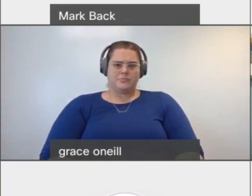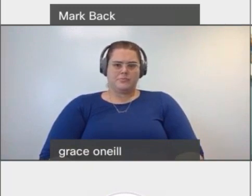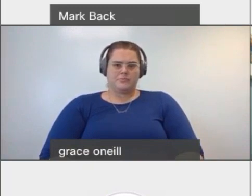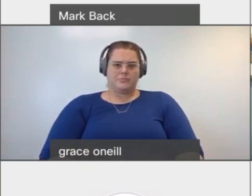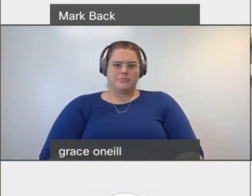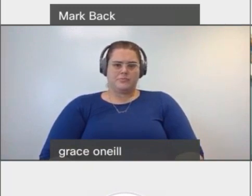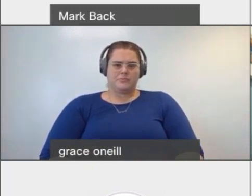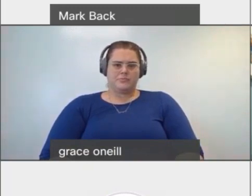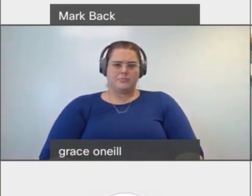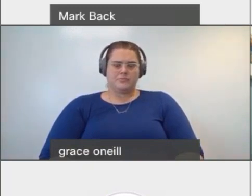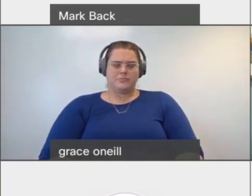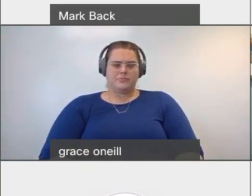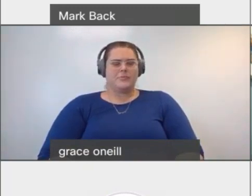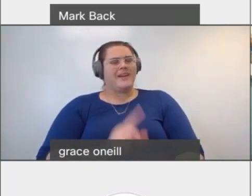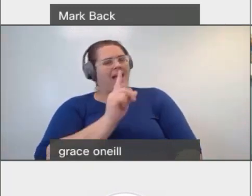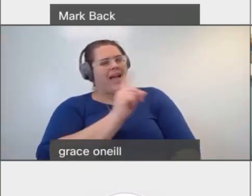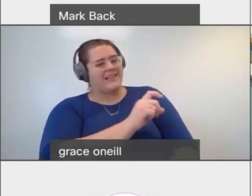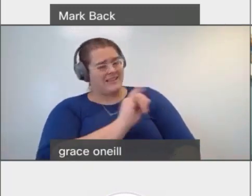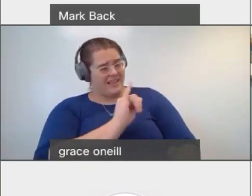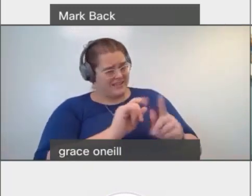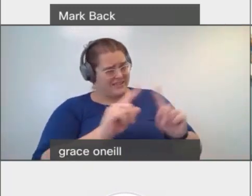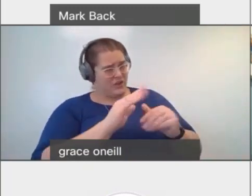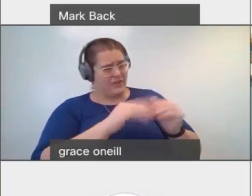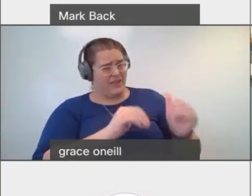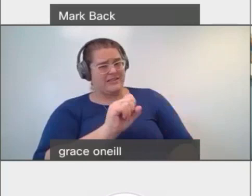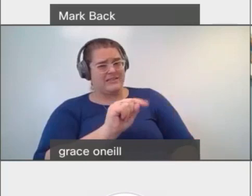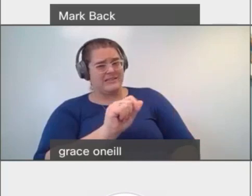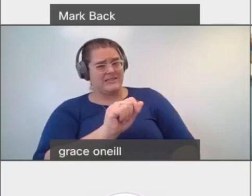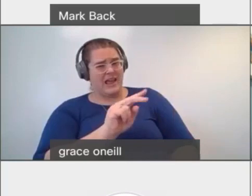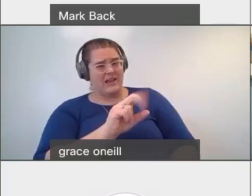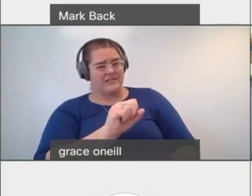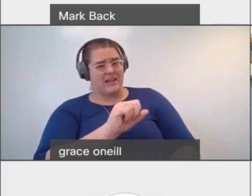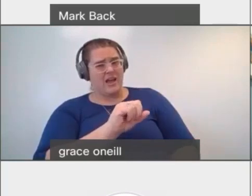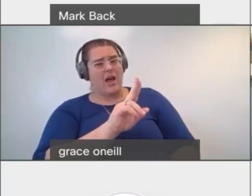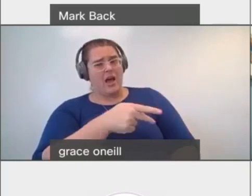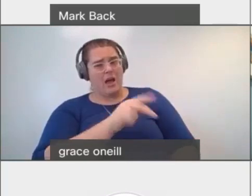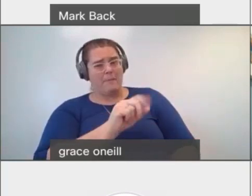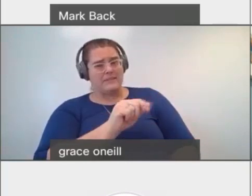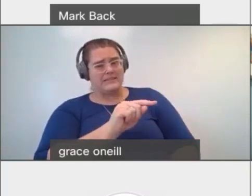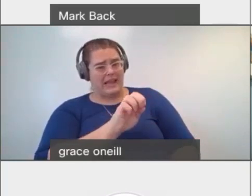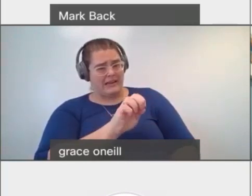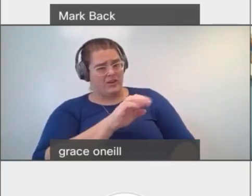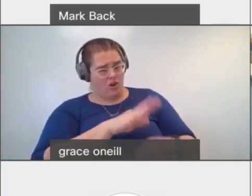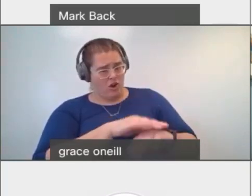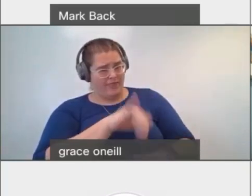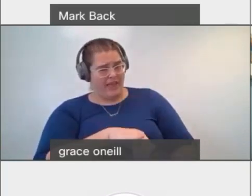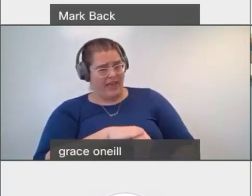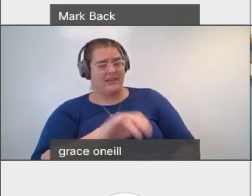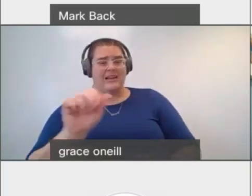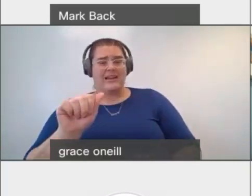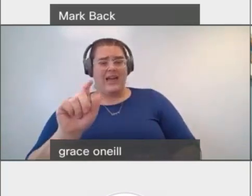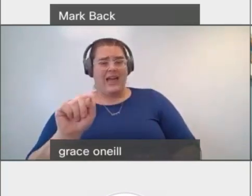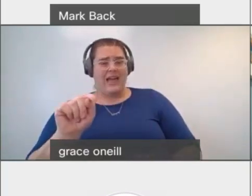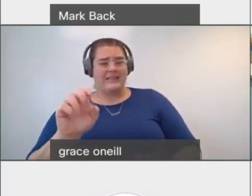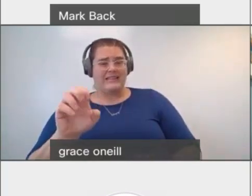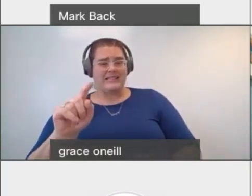And this is different from the status update completed on the attestation portal, correct? No, that's what I'm referring to. So